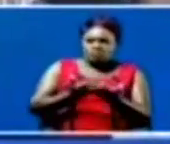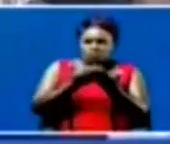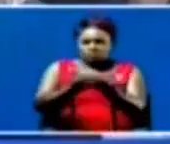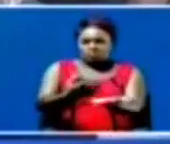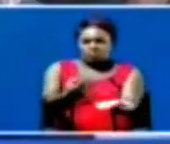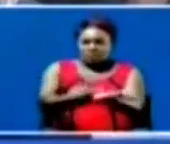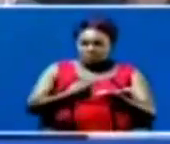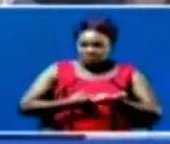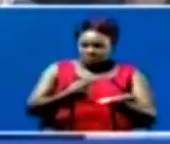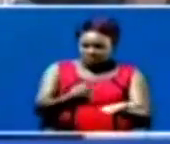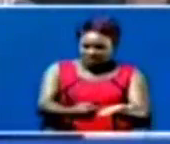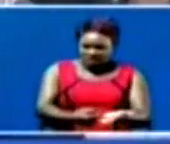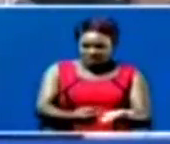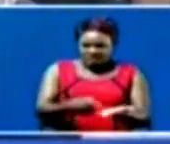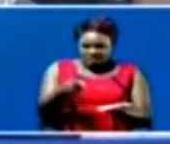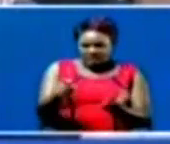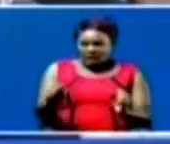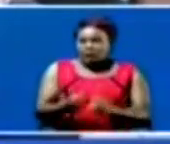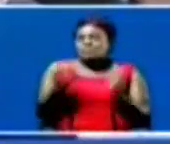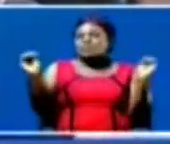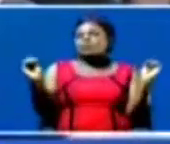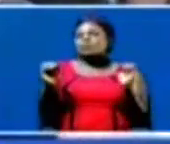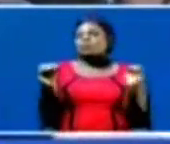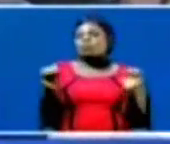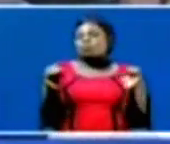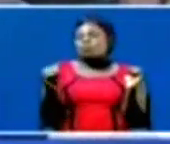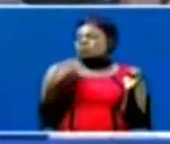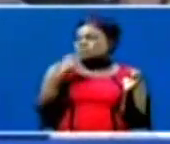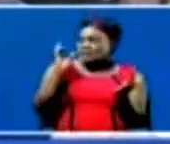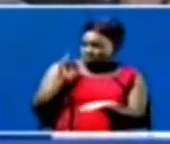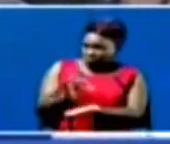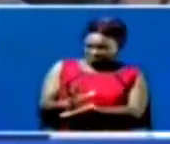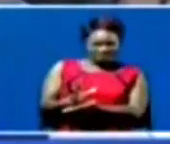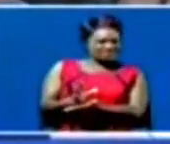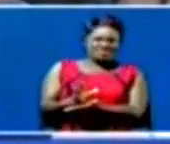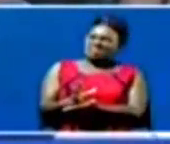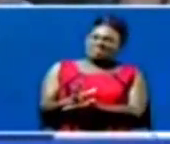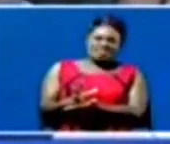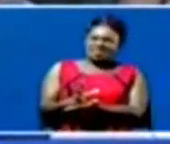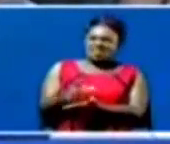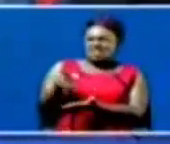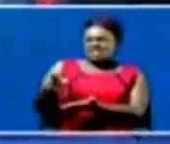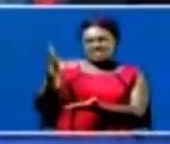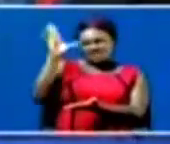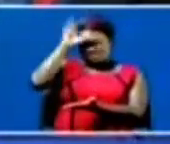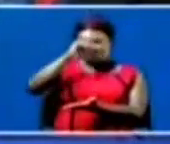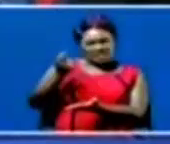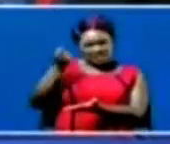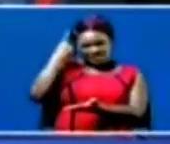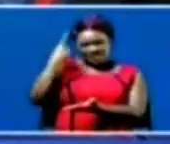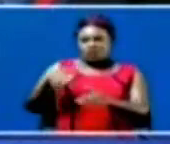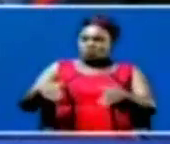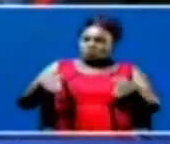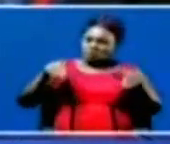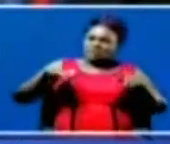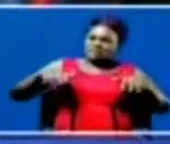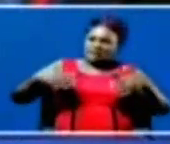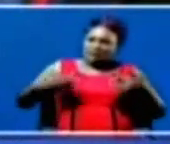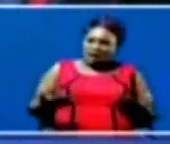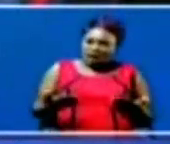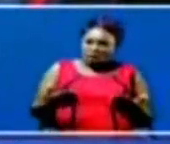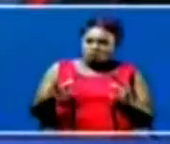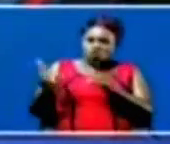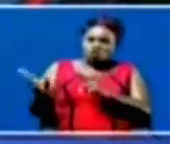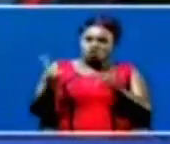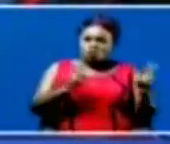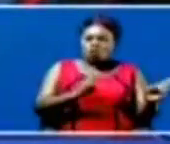then debated. So that did not happen. So if somebody calls it impeachment, he's actually mistaken. Kinachosubiriwa ni ikiwa shughuli katika